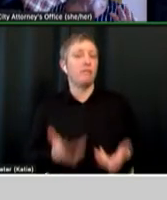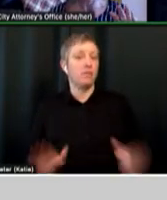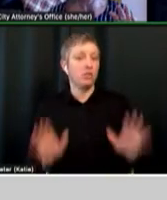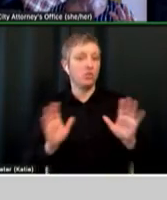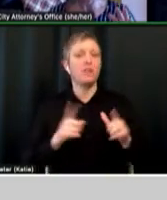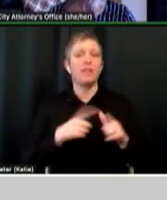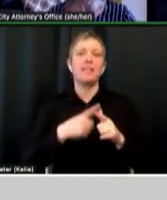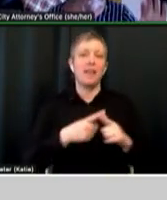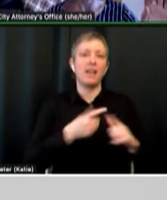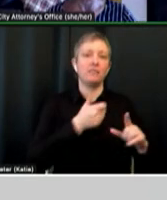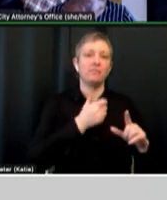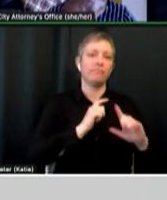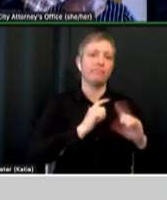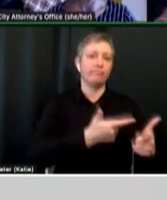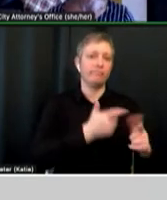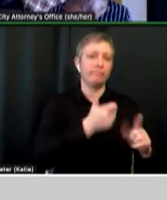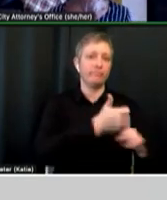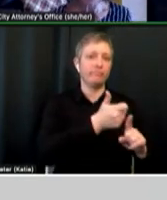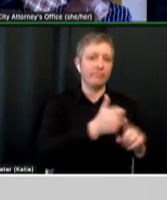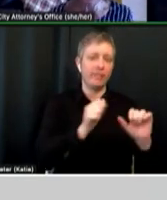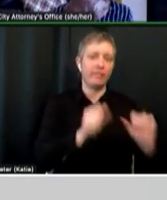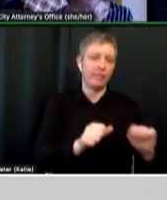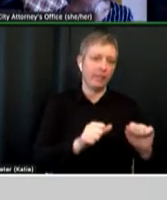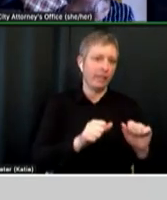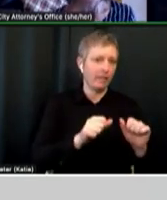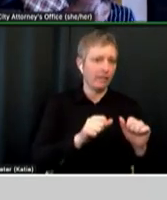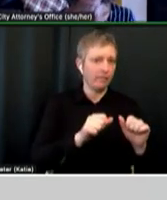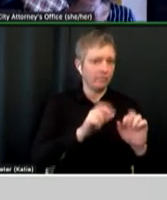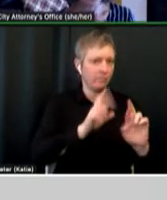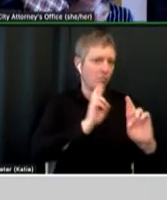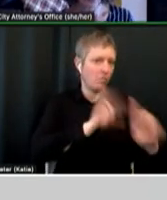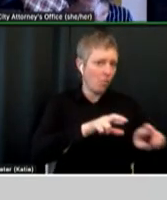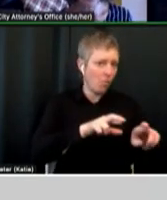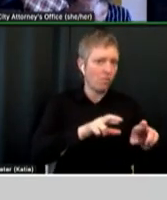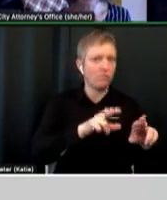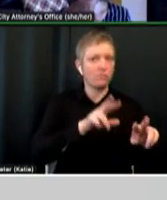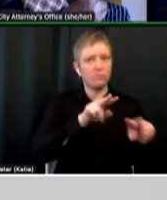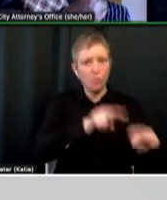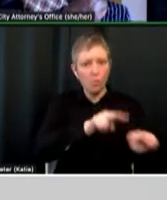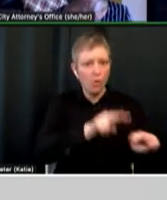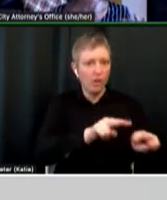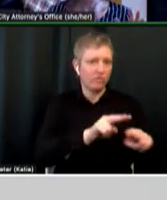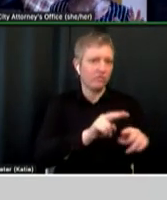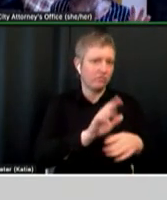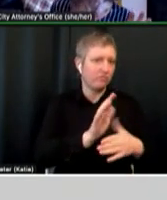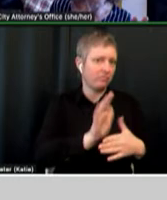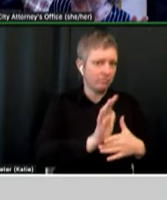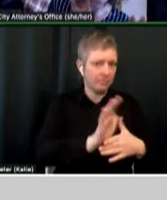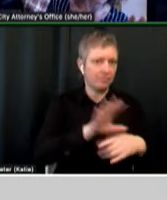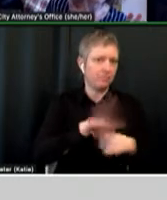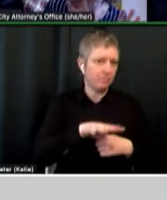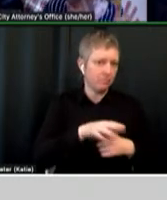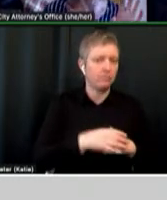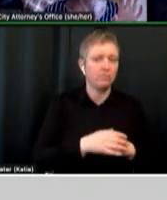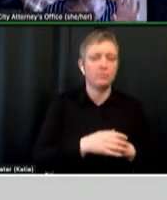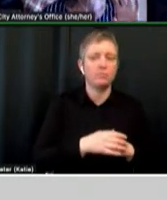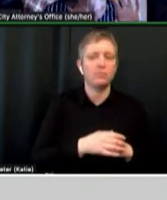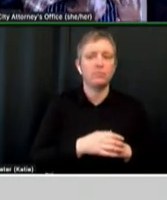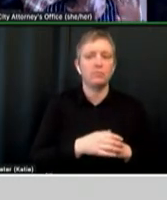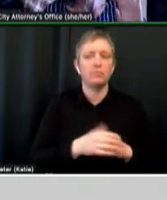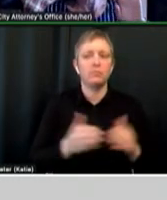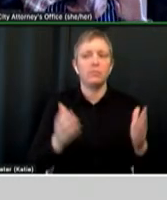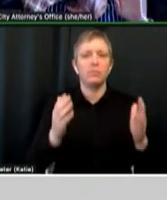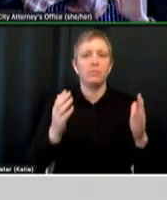their body camera footage and write their report. On categories three and four, so category three